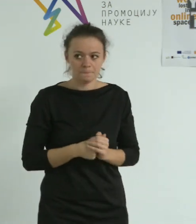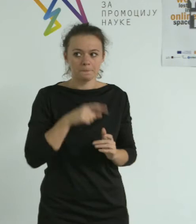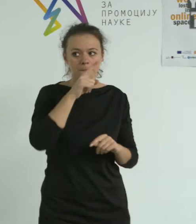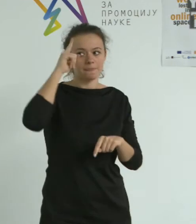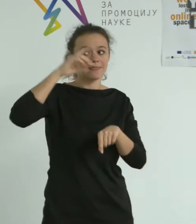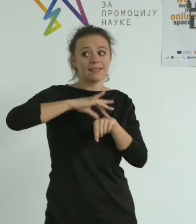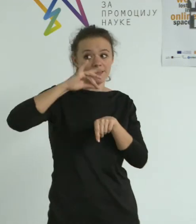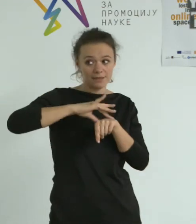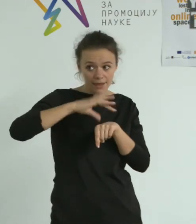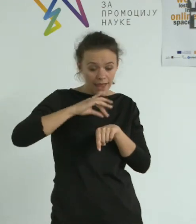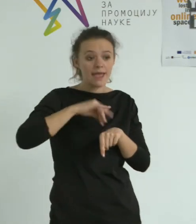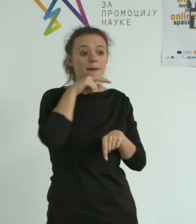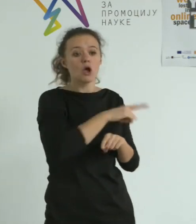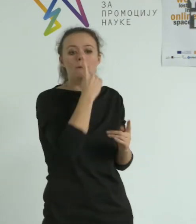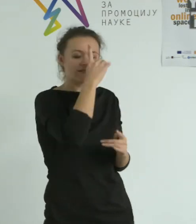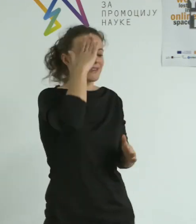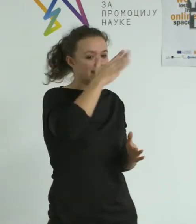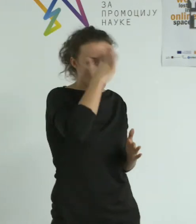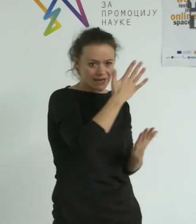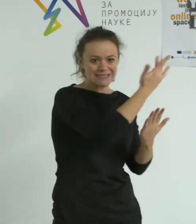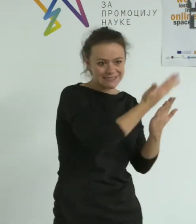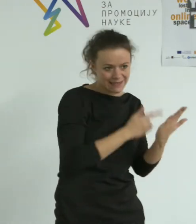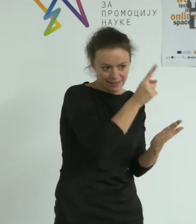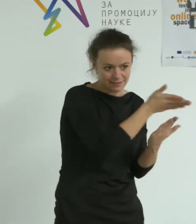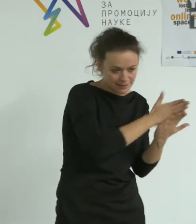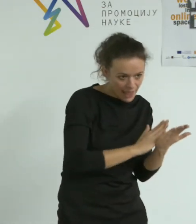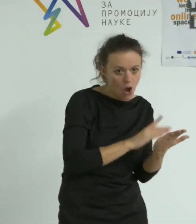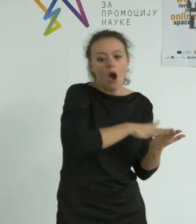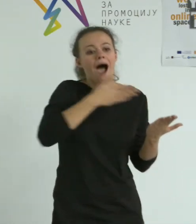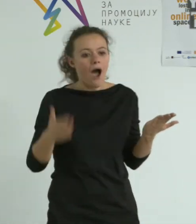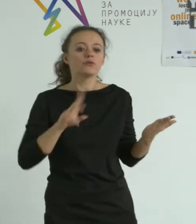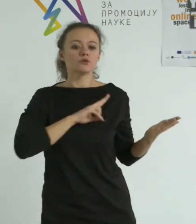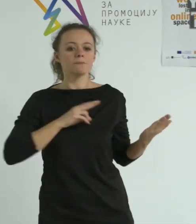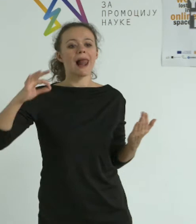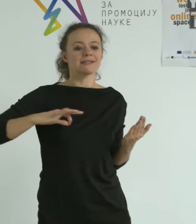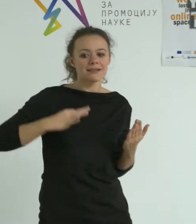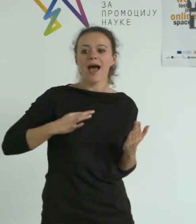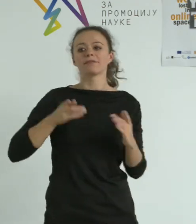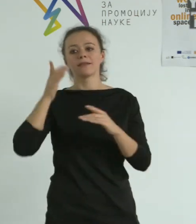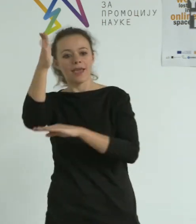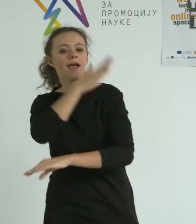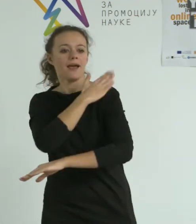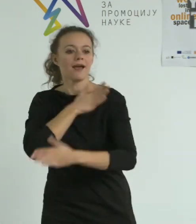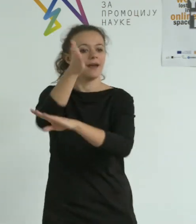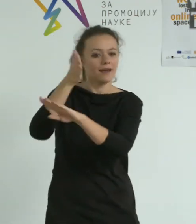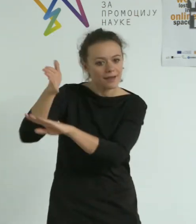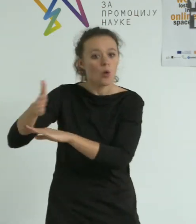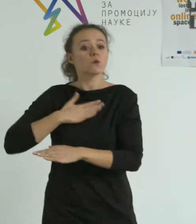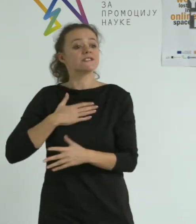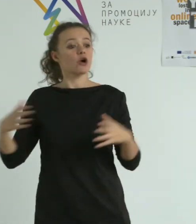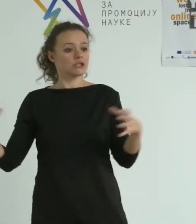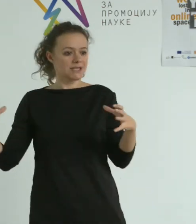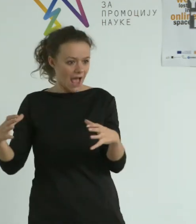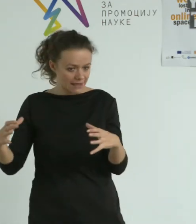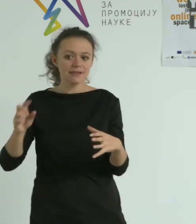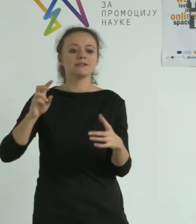will go like theoretical part, and then they would have assignments to work on in their own community and with